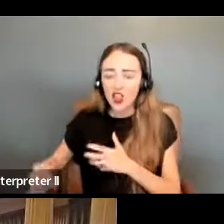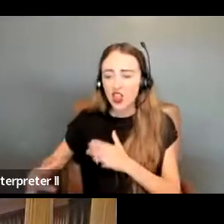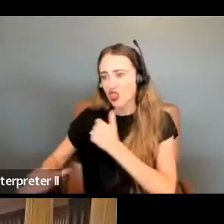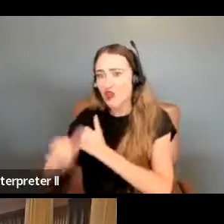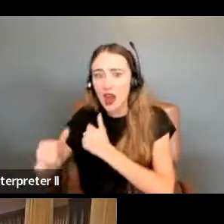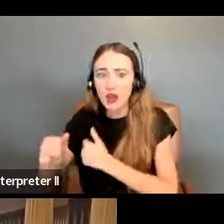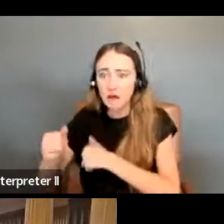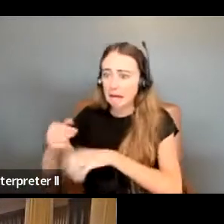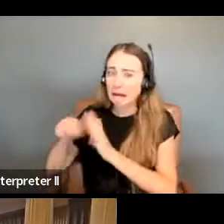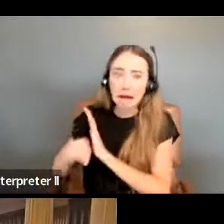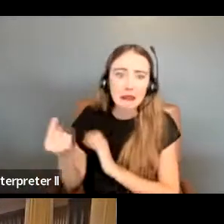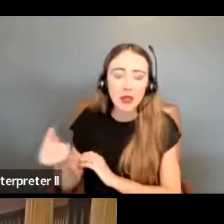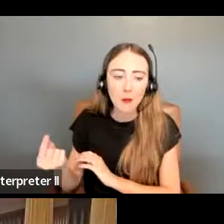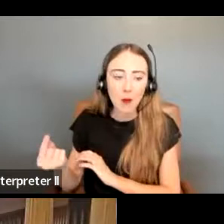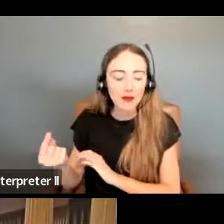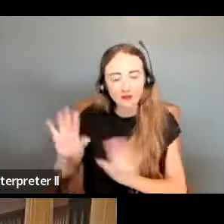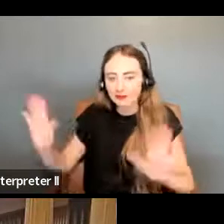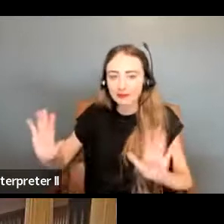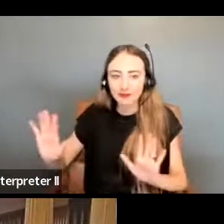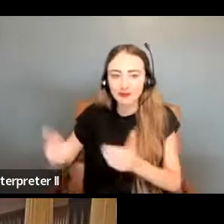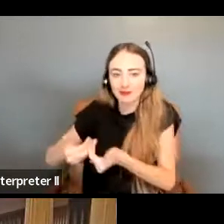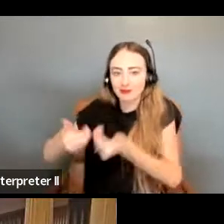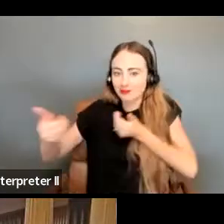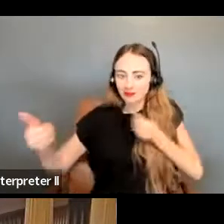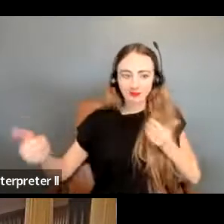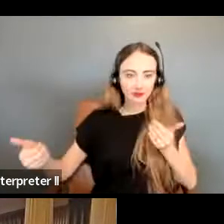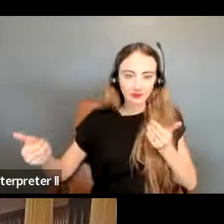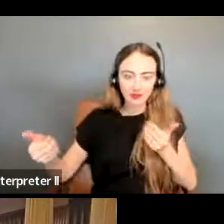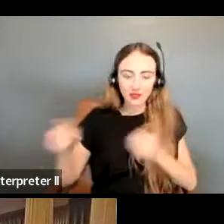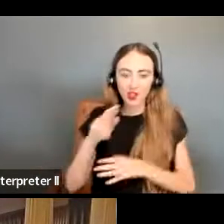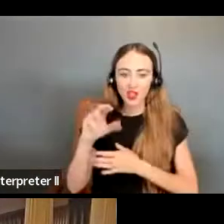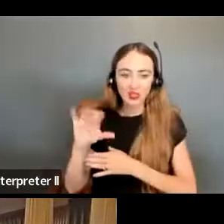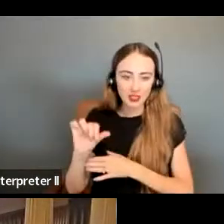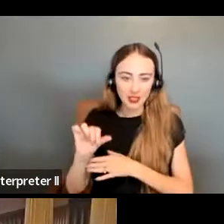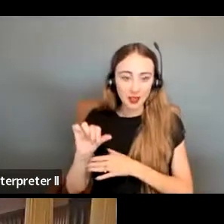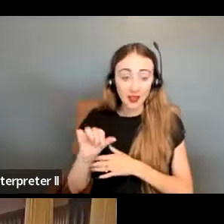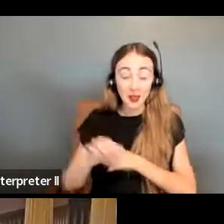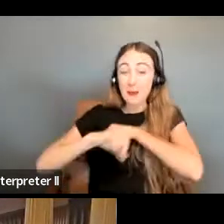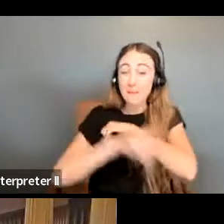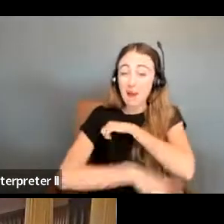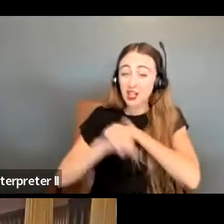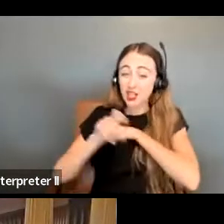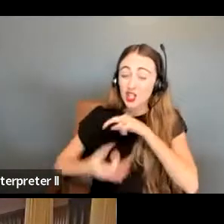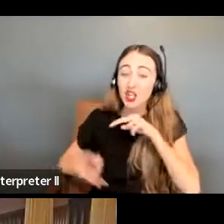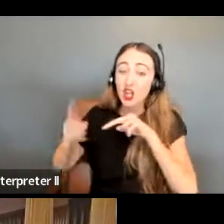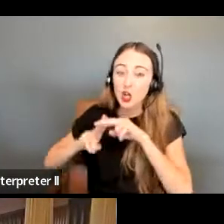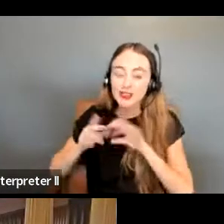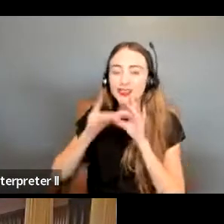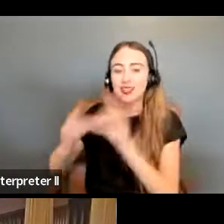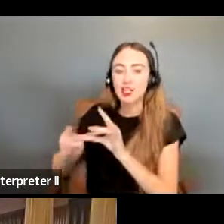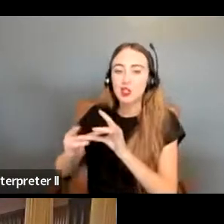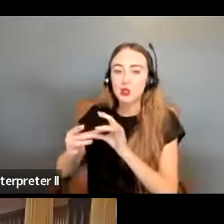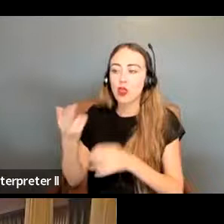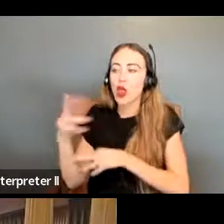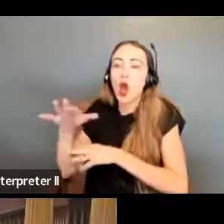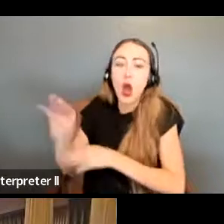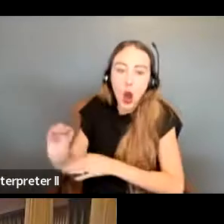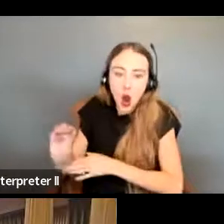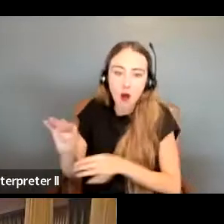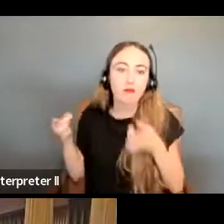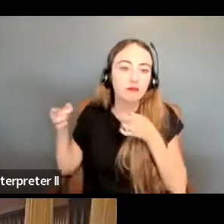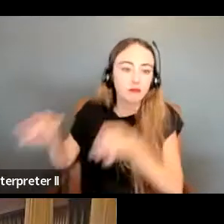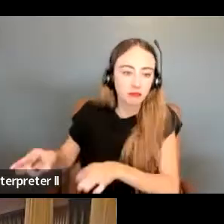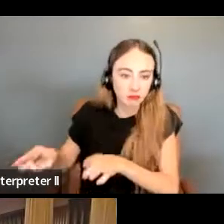forbid, kill someone. That's a fundamental principle of the RCCA, that penalties should increase based on the harm committed, which they do to match closely